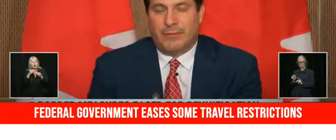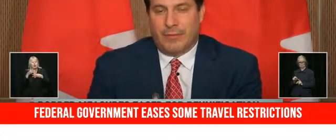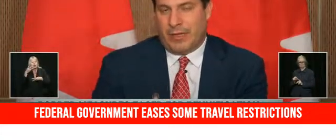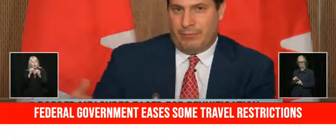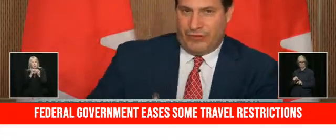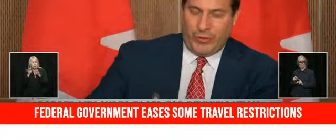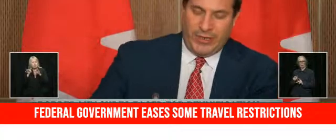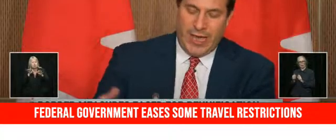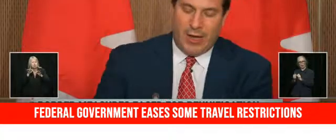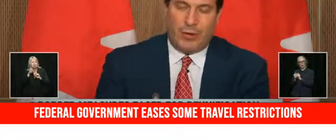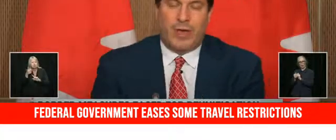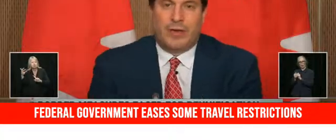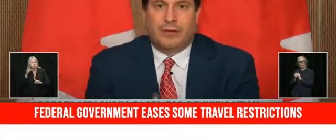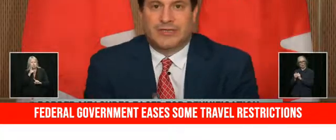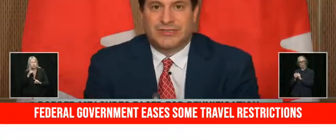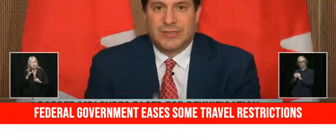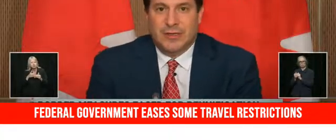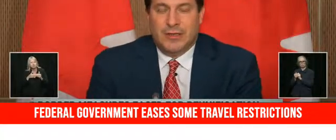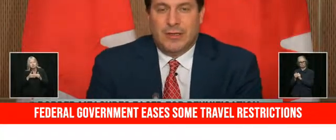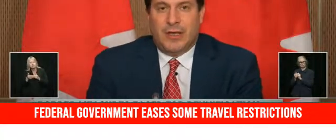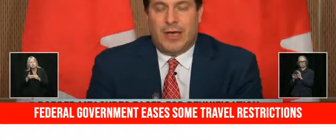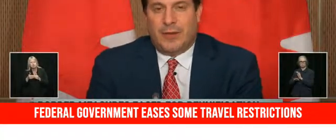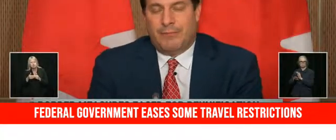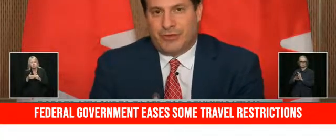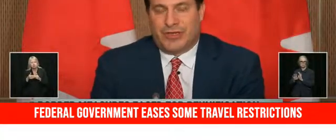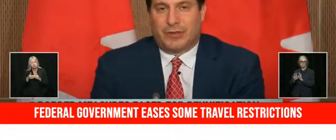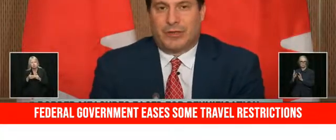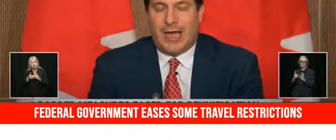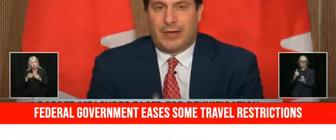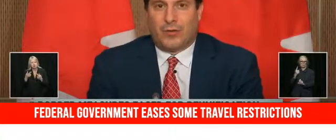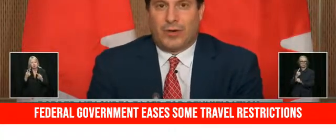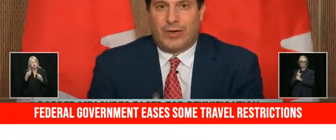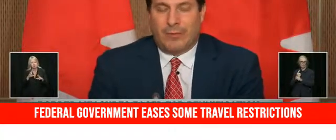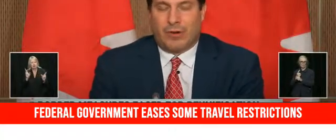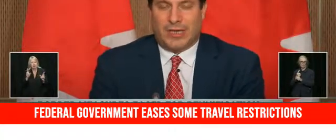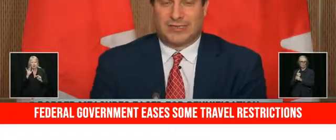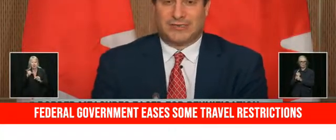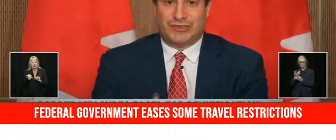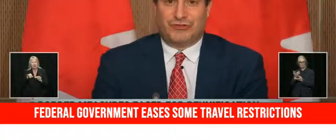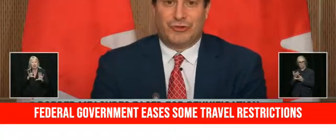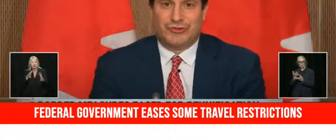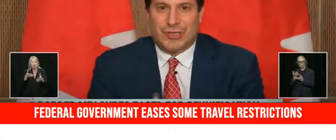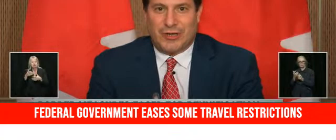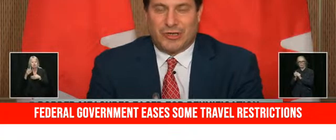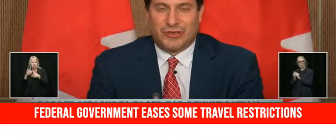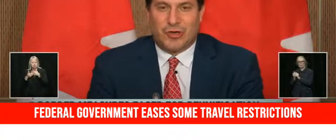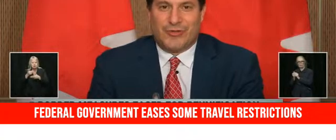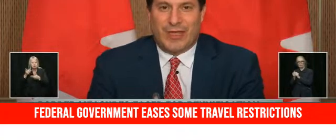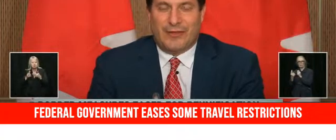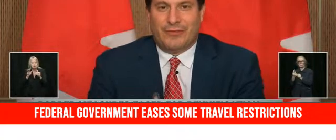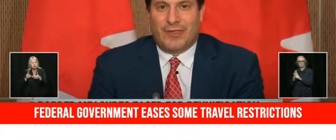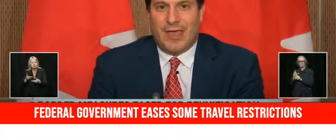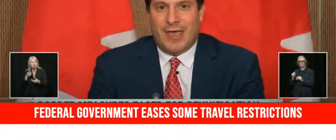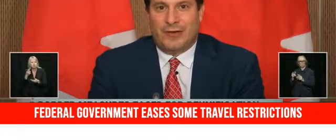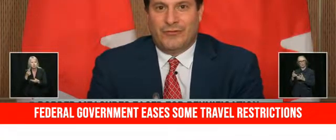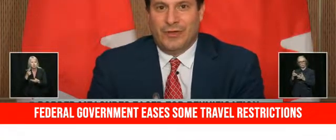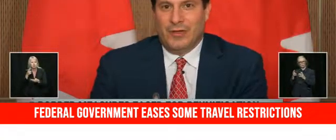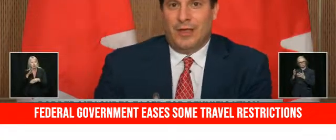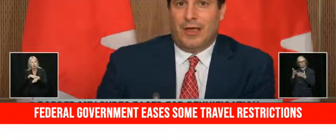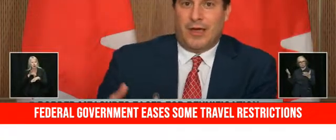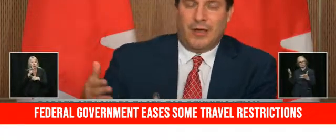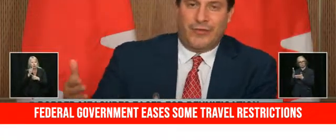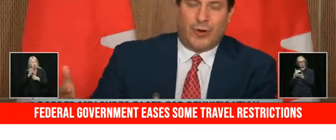out between now and when this particular category and process is introduced on October the 8th.